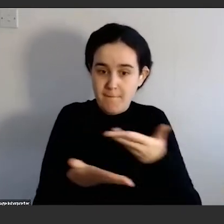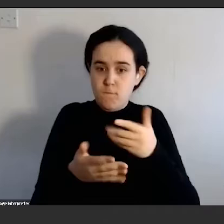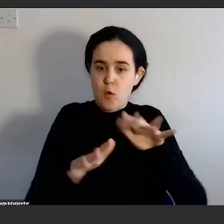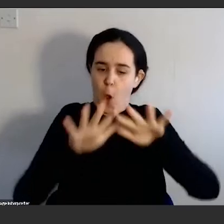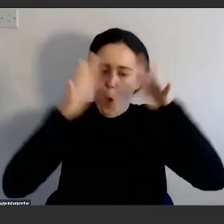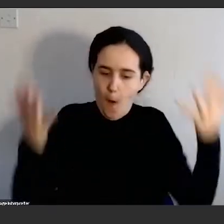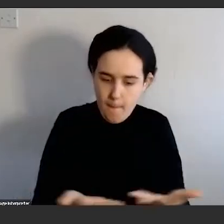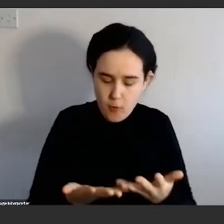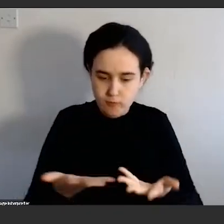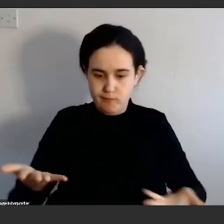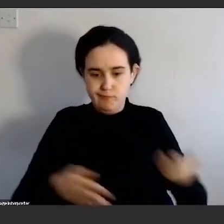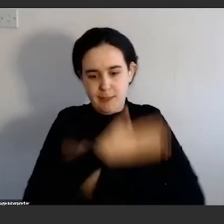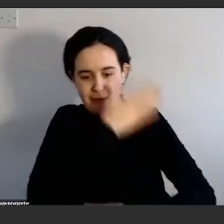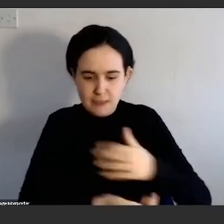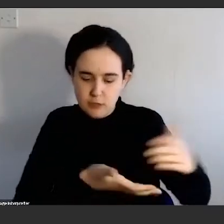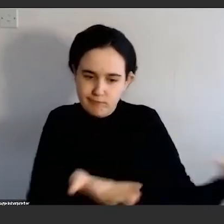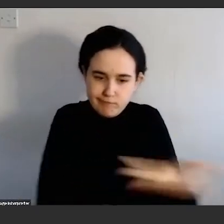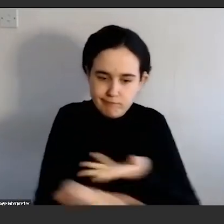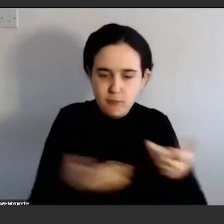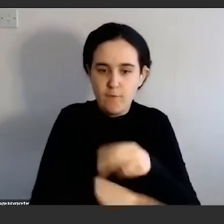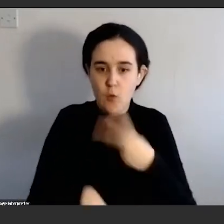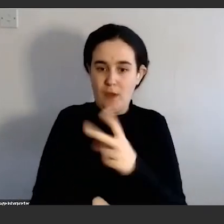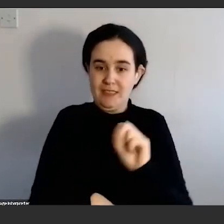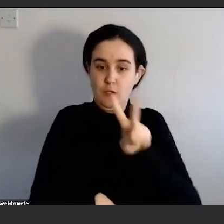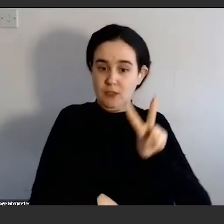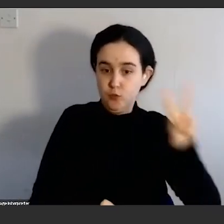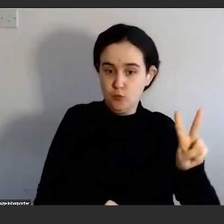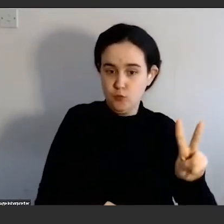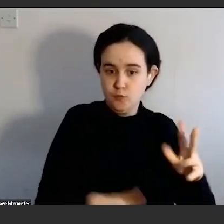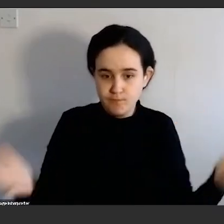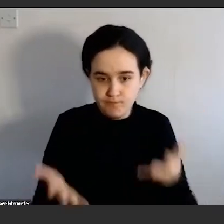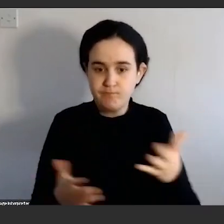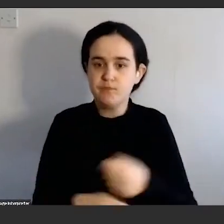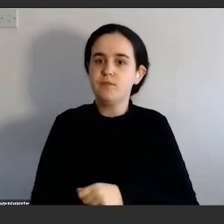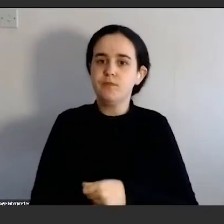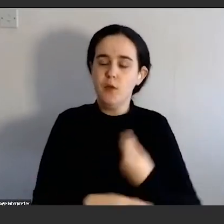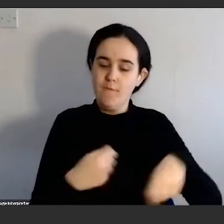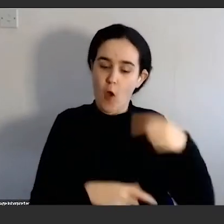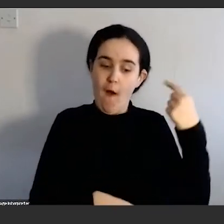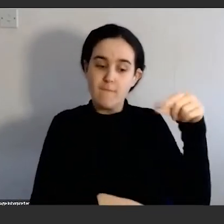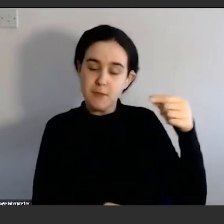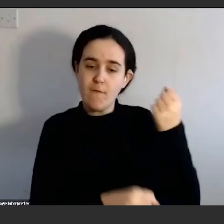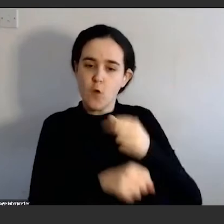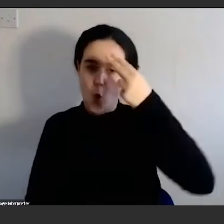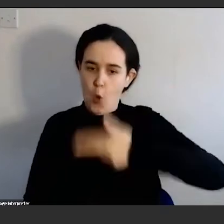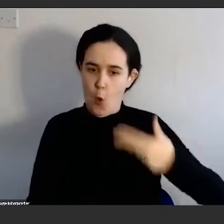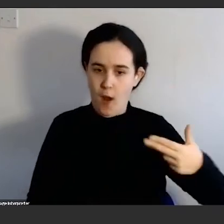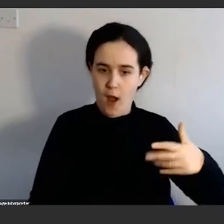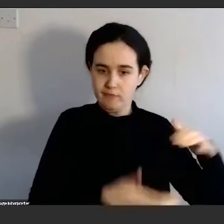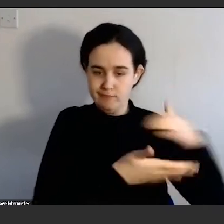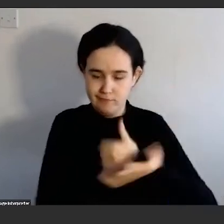Norway, Ghana, the International Disability Alliance, and the WHO. We are going to